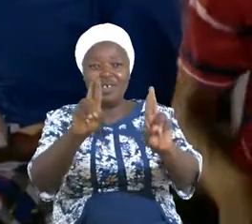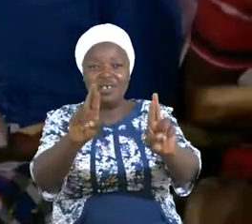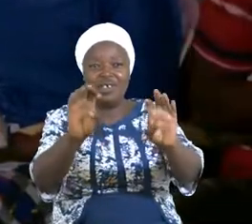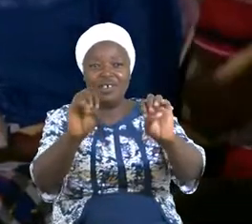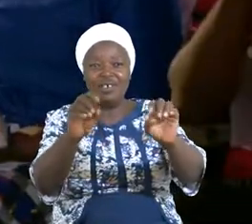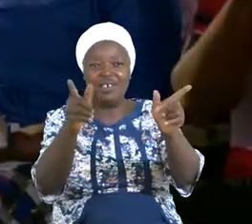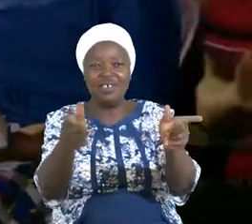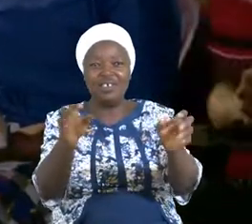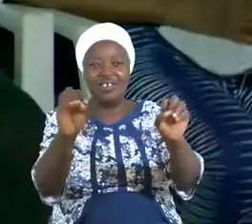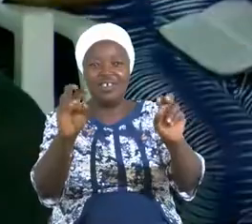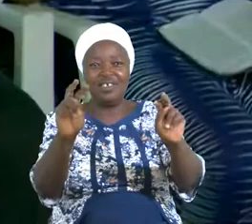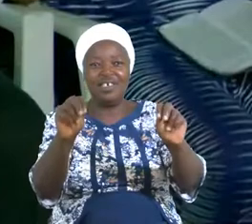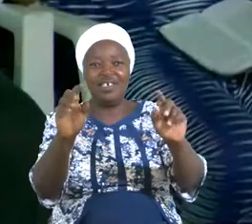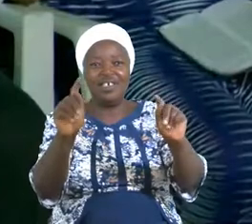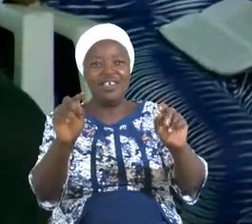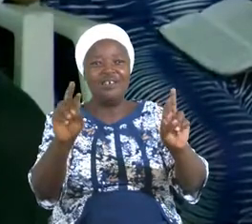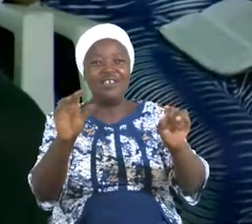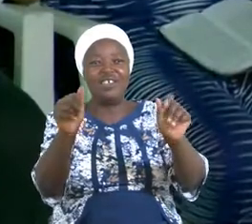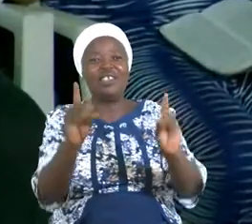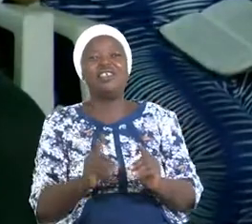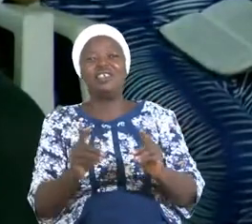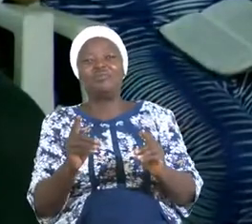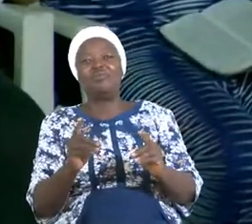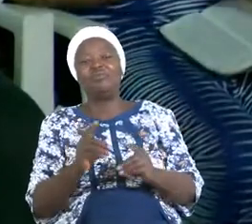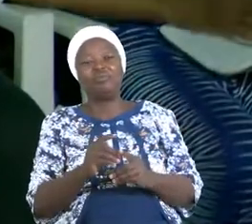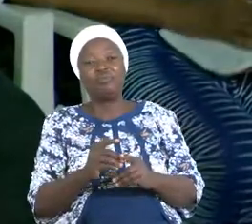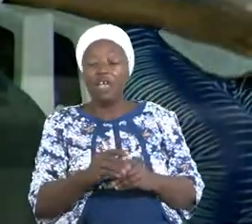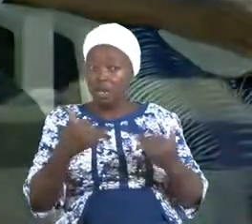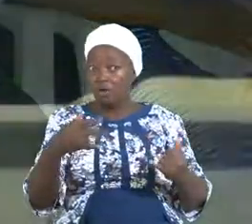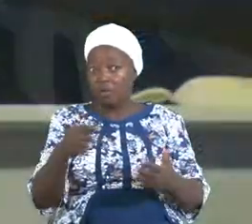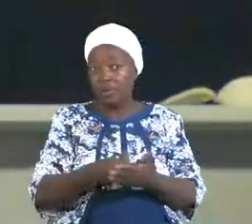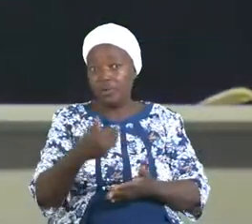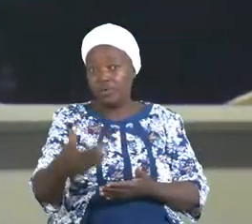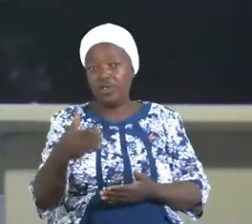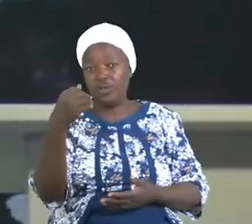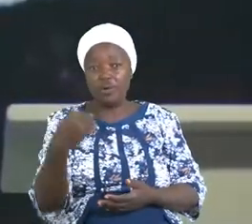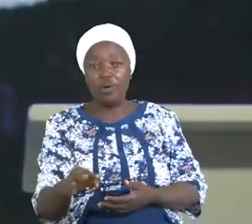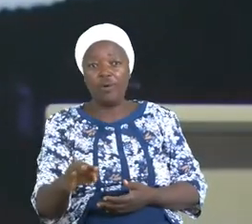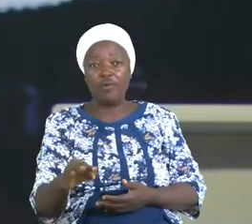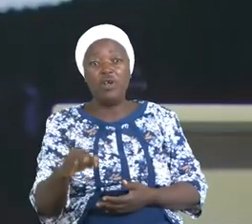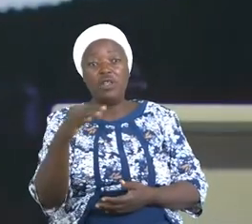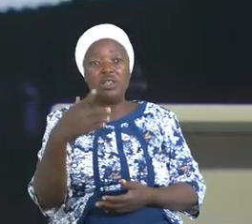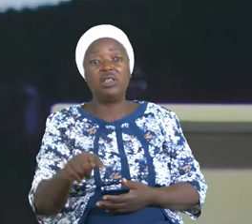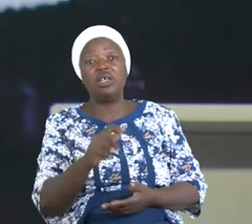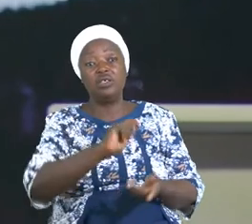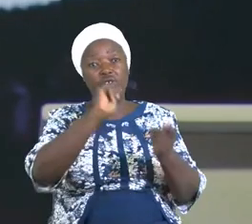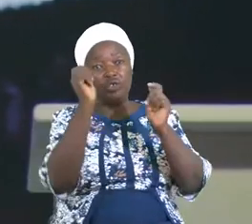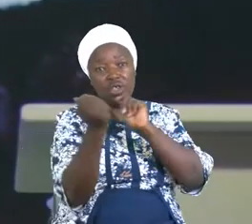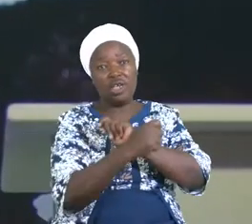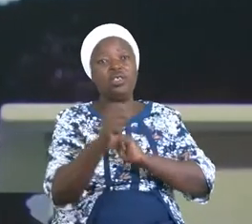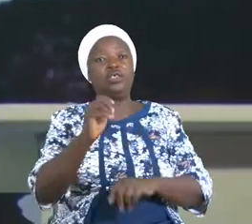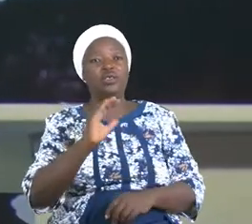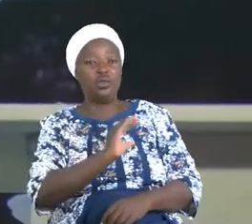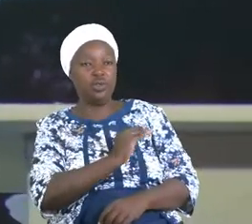am regenerated. Now, the purchase of regenerated souls is